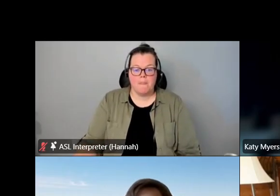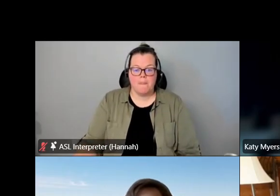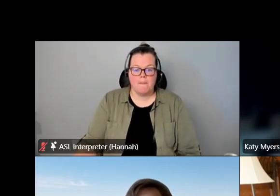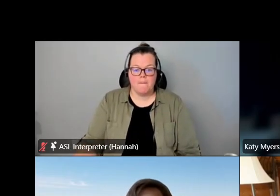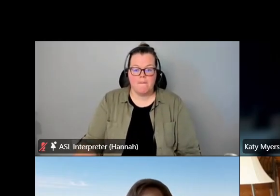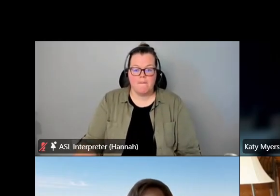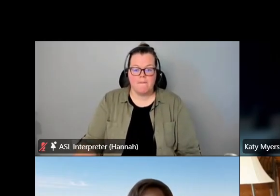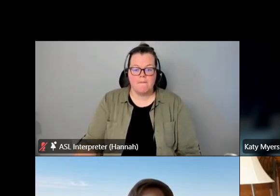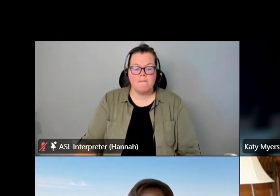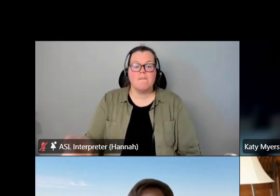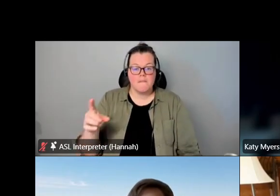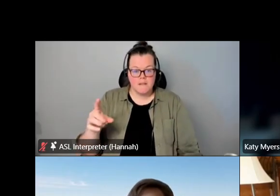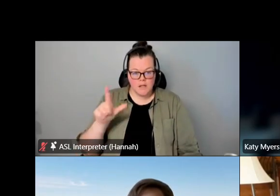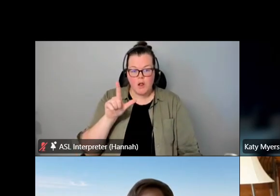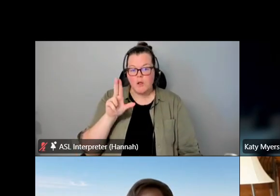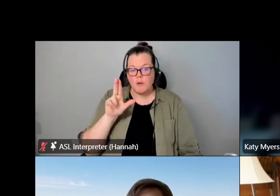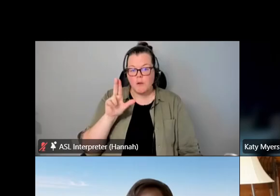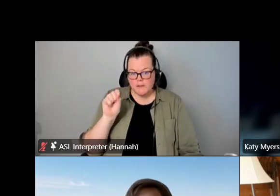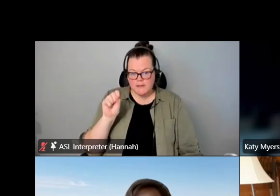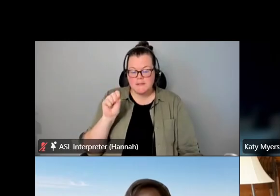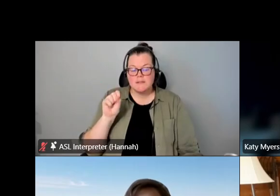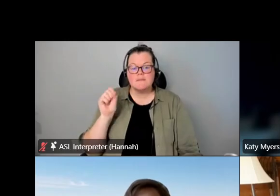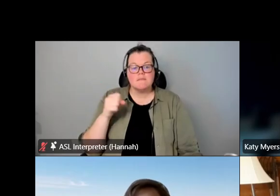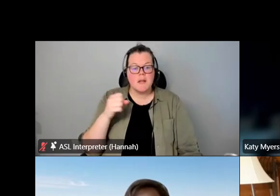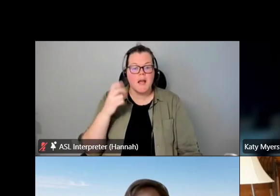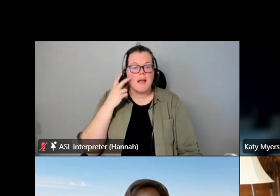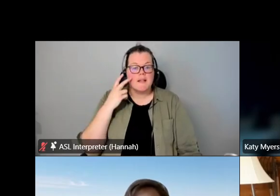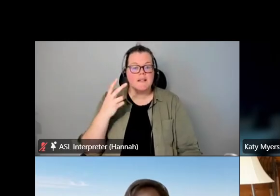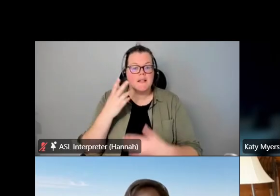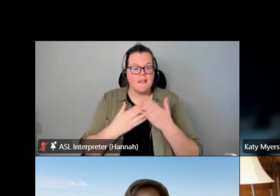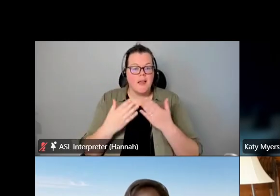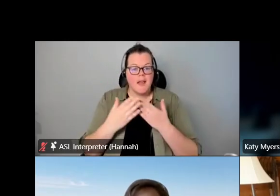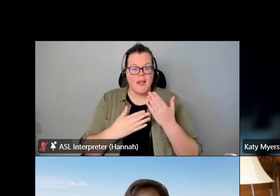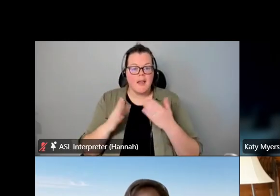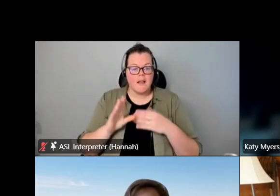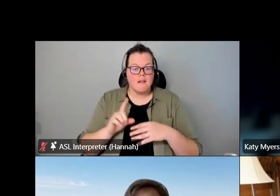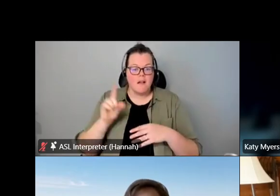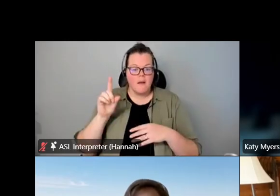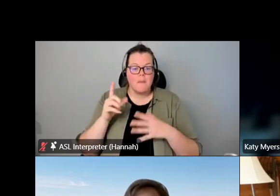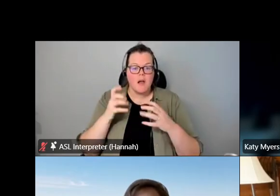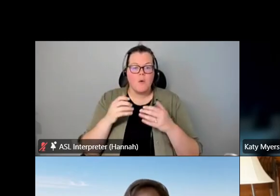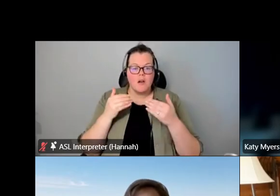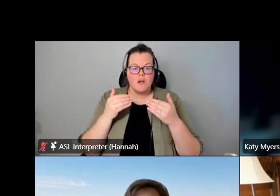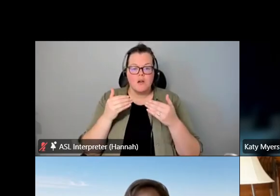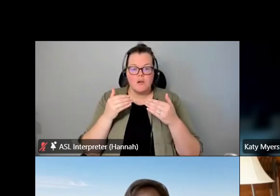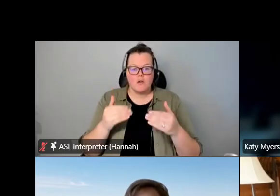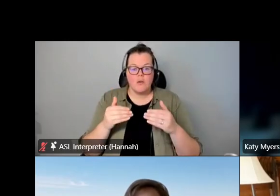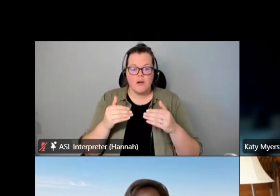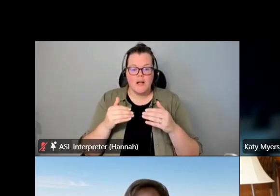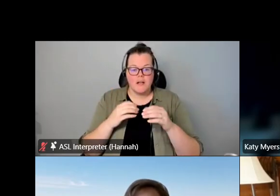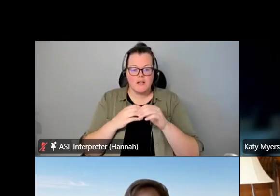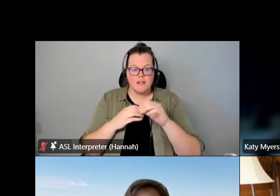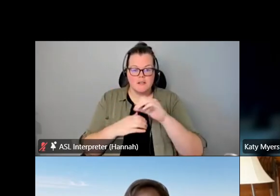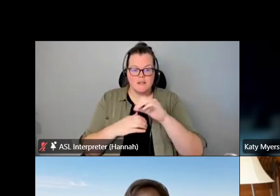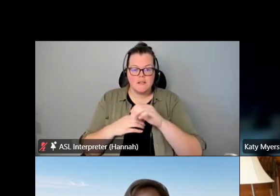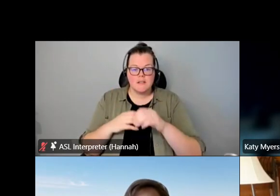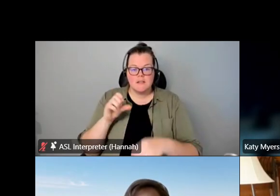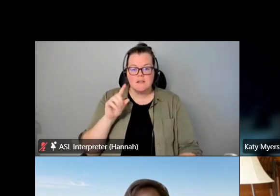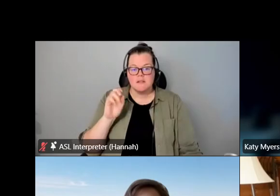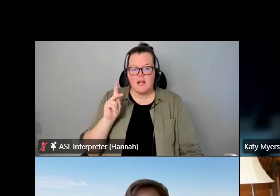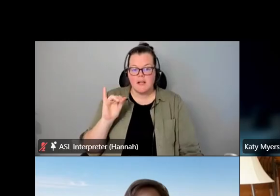see that you have your hand up. I want to use the process of stacking. And so Chris